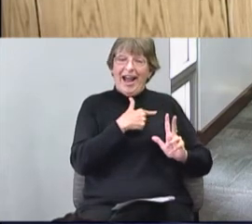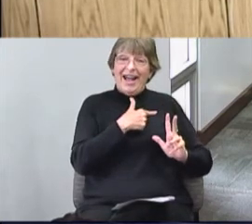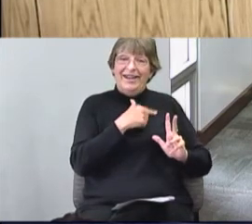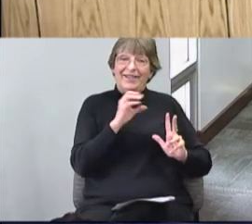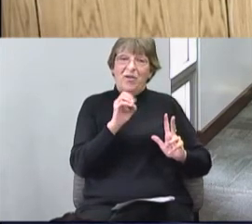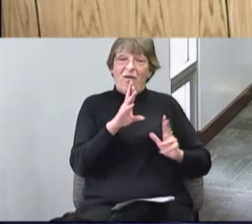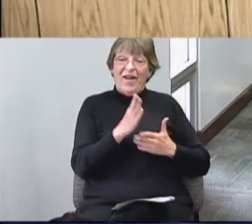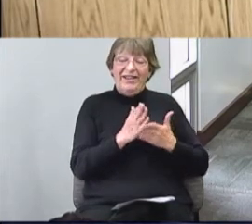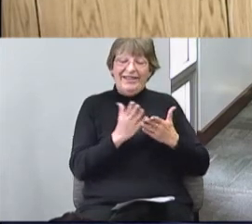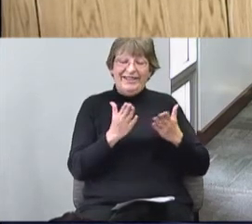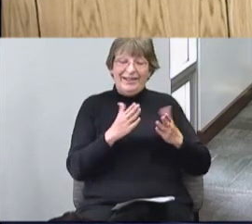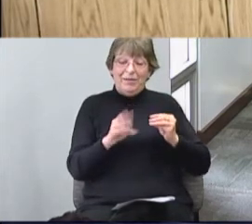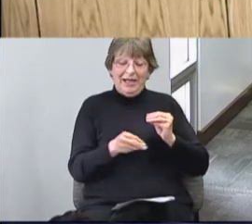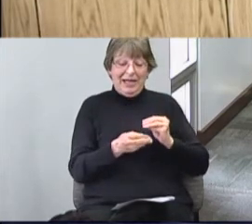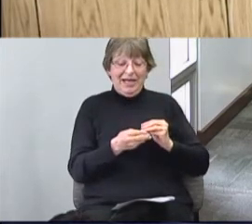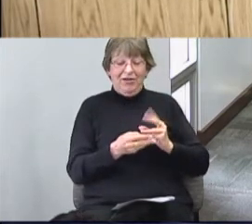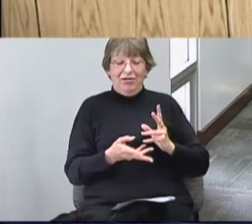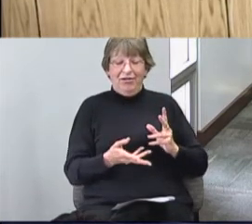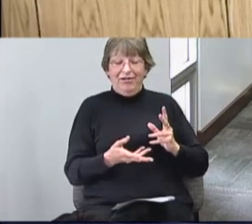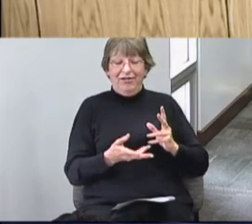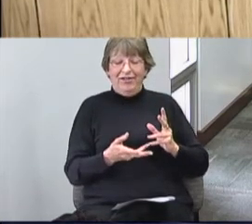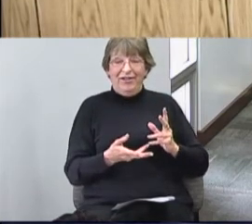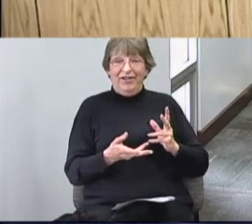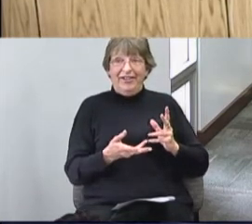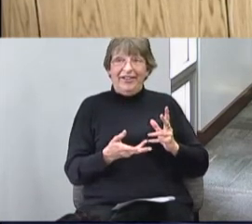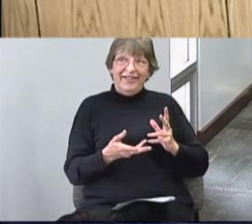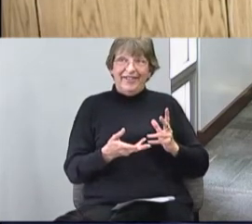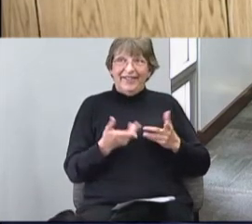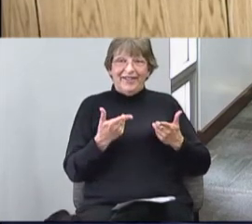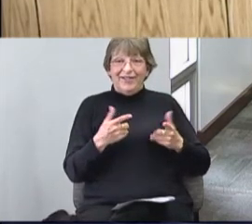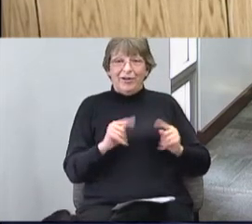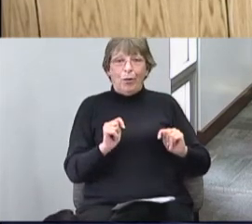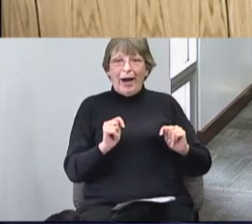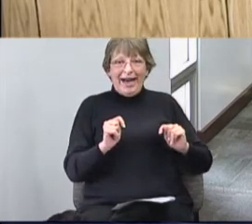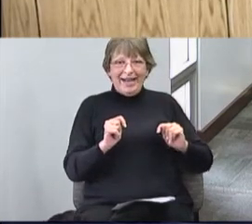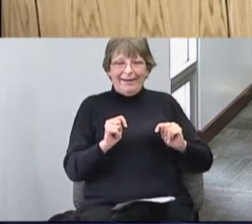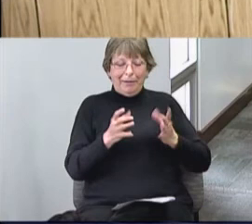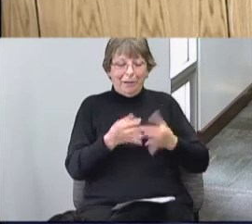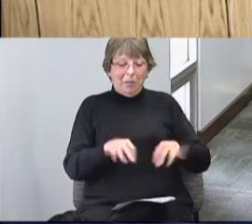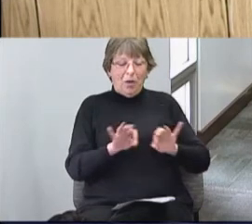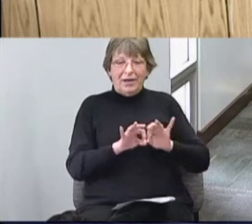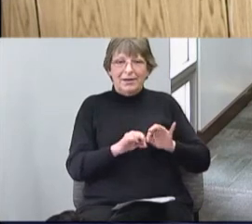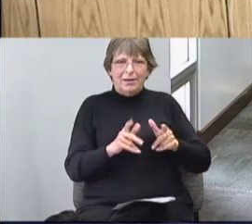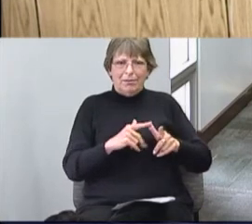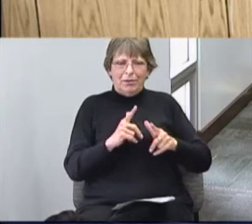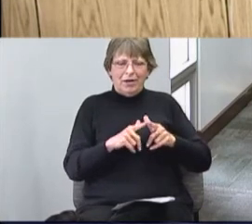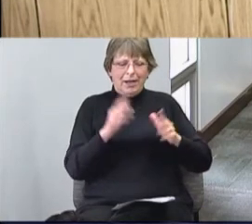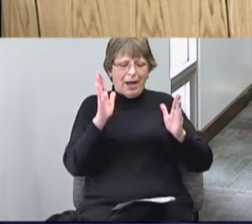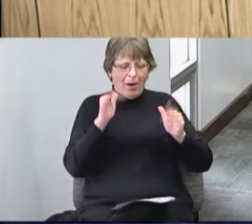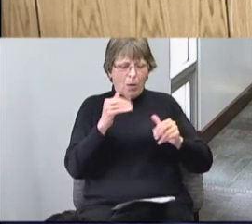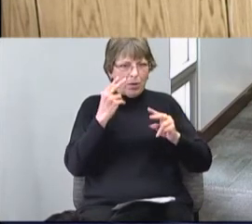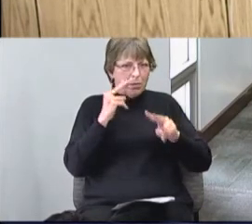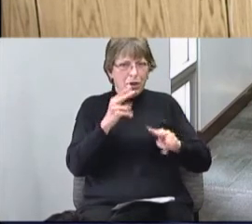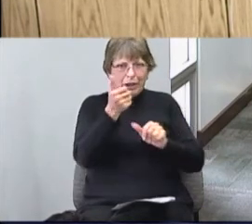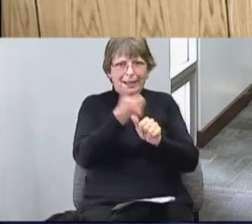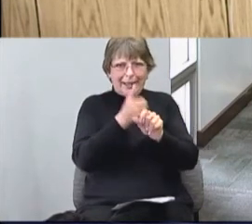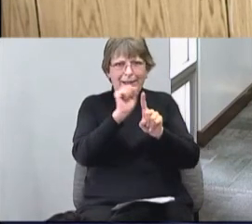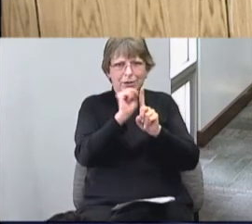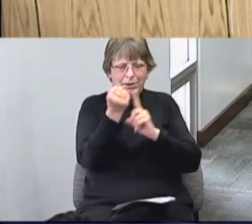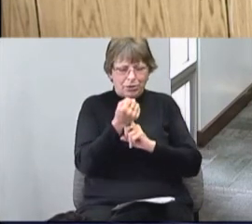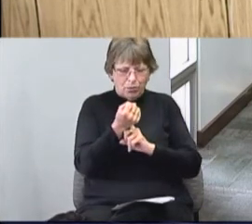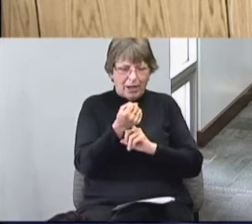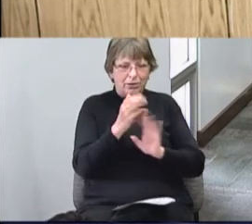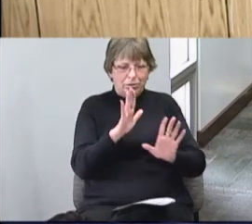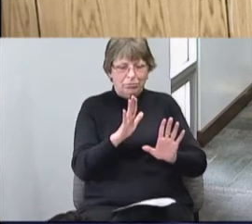or something else of relatively greater significance, I would hope we would take it each case by